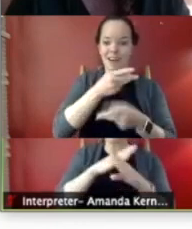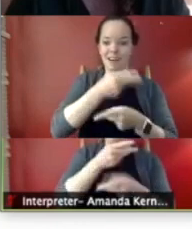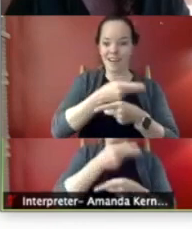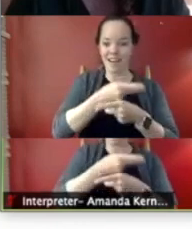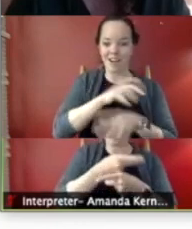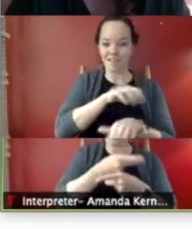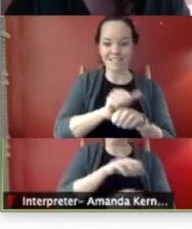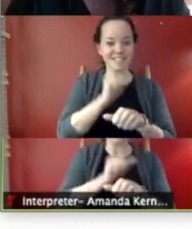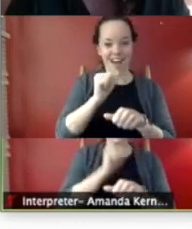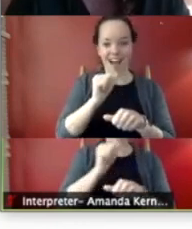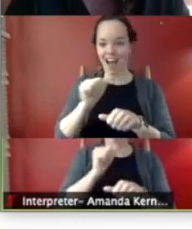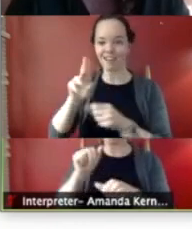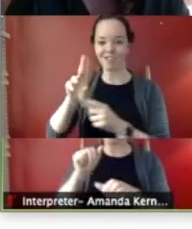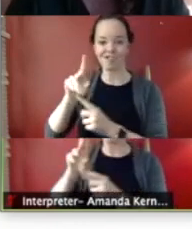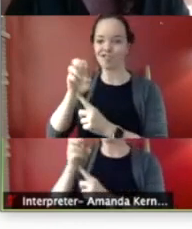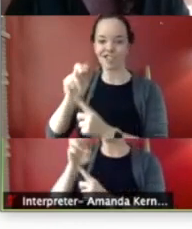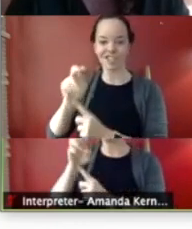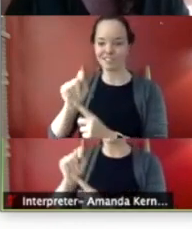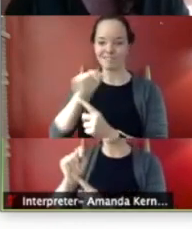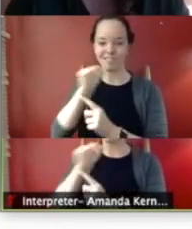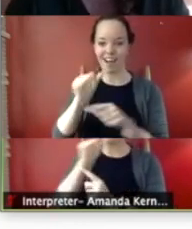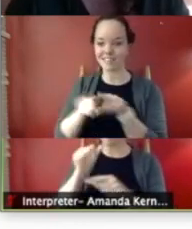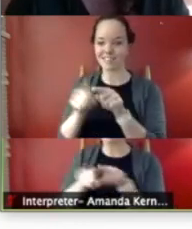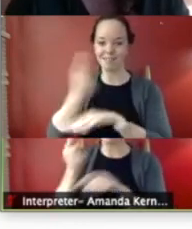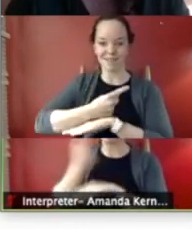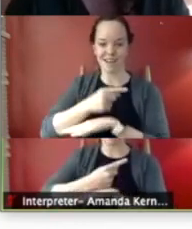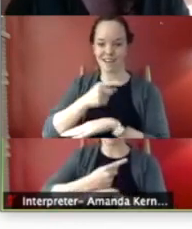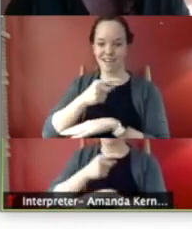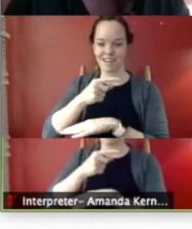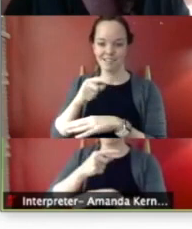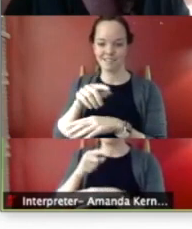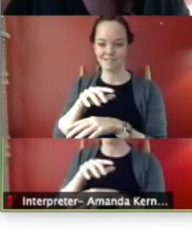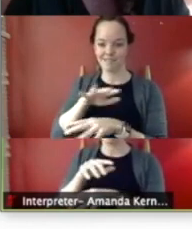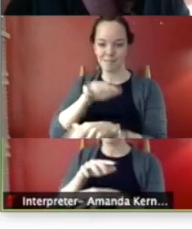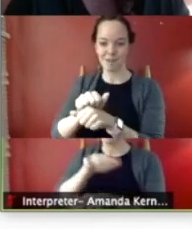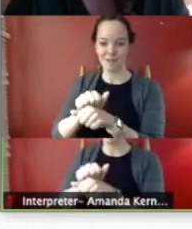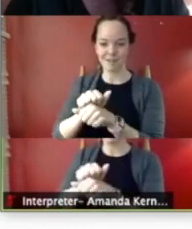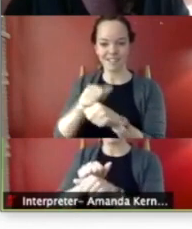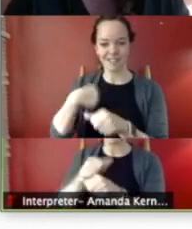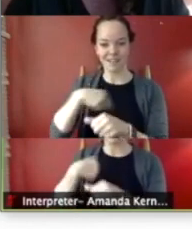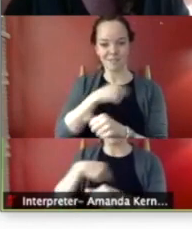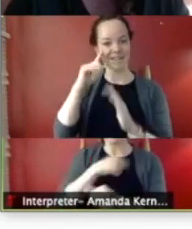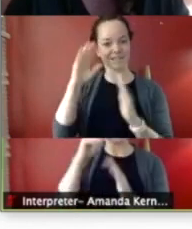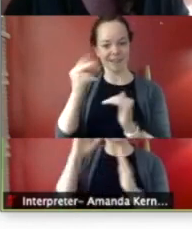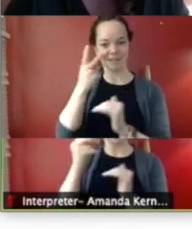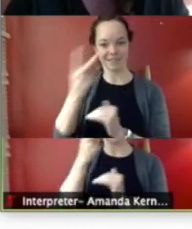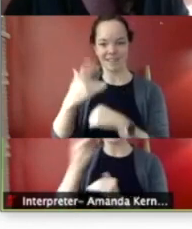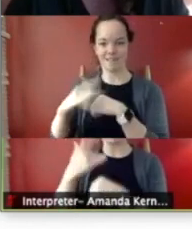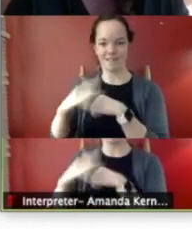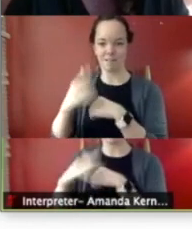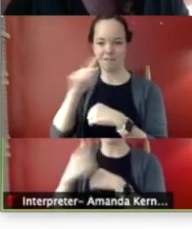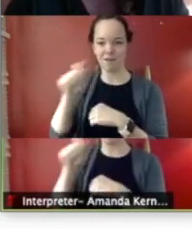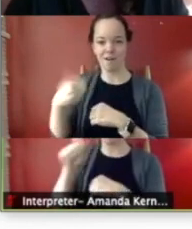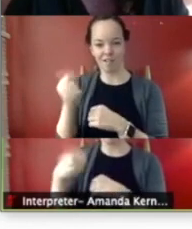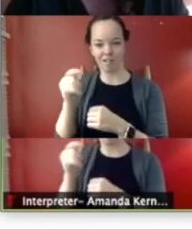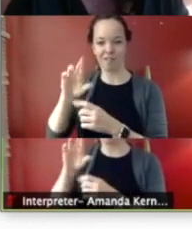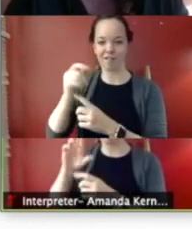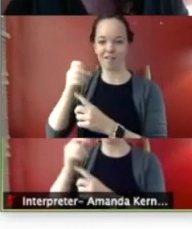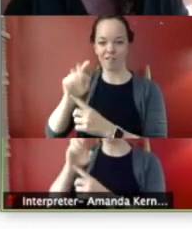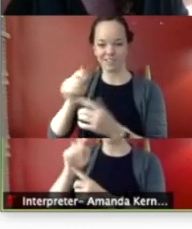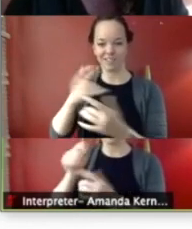same-day visits, which we expect would have been available for other urgent concerns. Next slide.